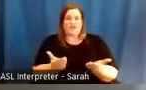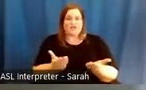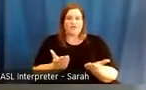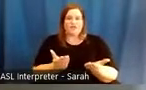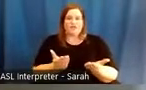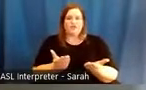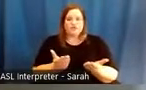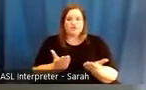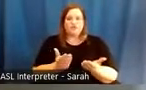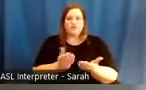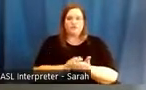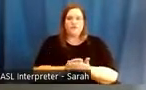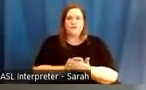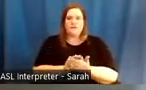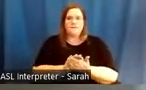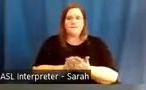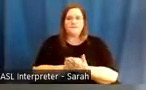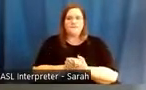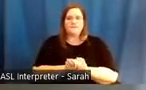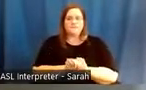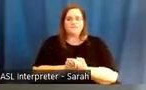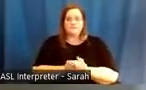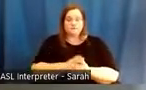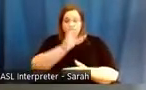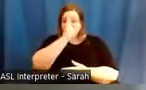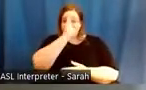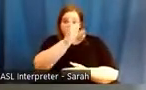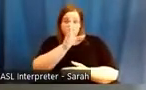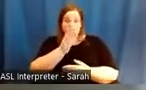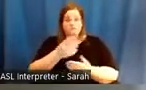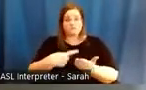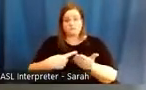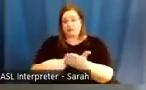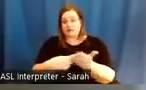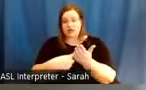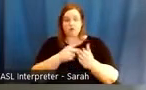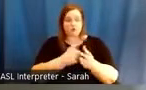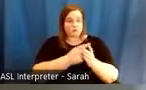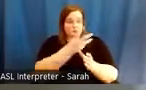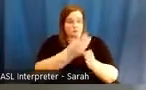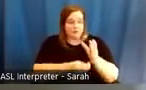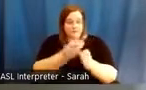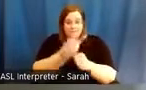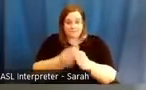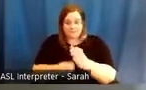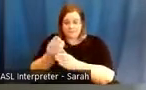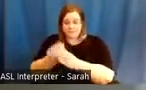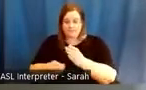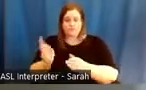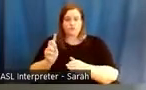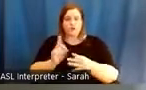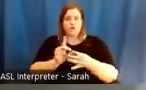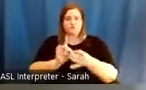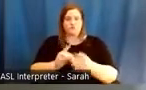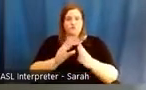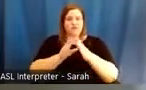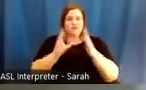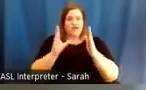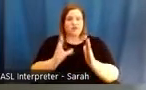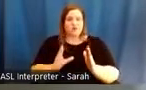to have a frank discussion about where some of the gaps are pertaining to housing for